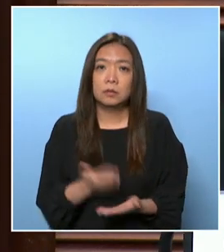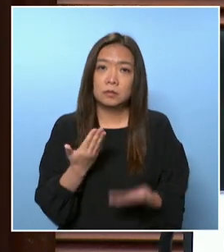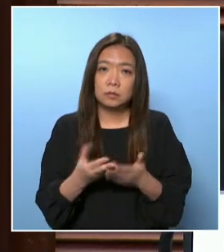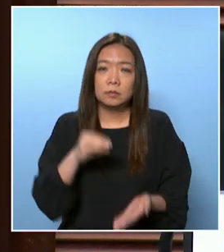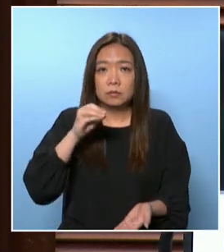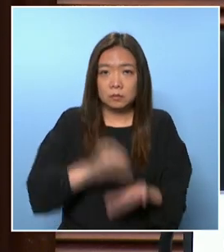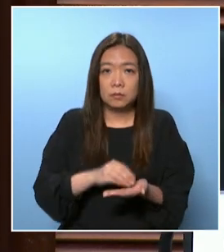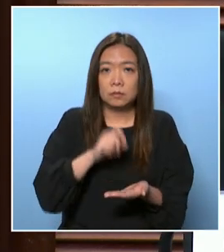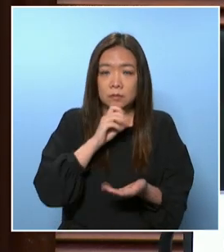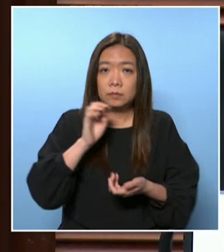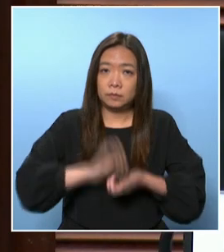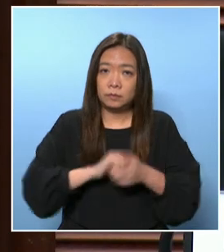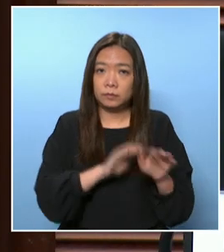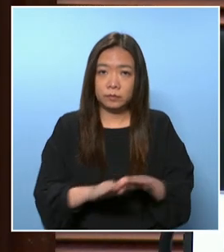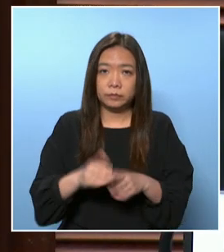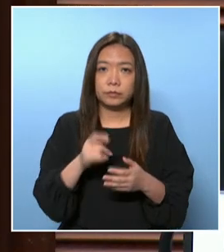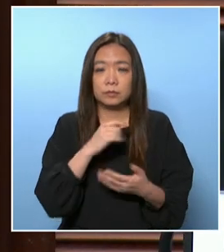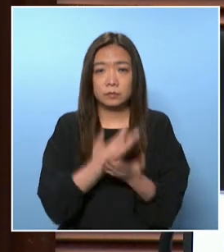and there can be